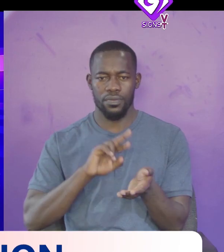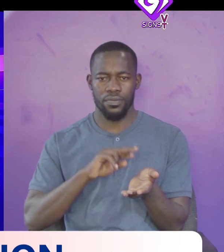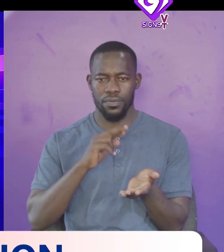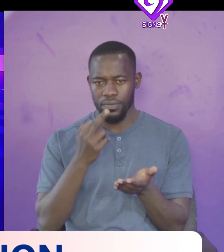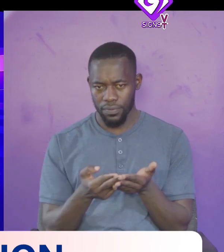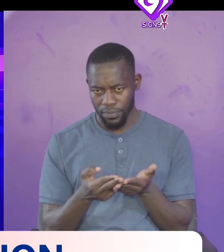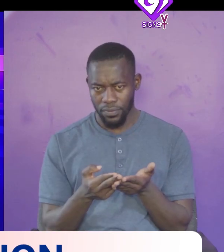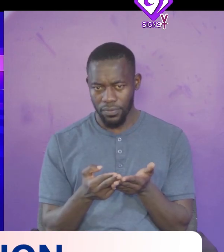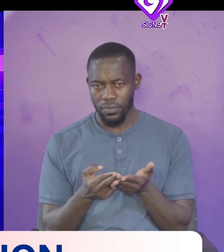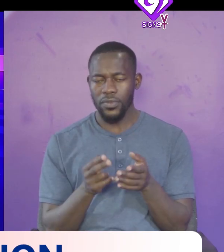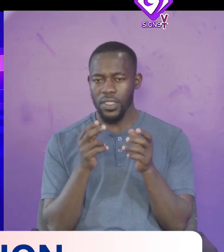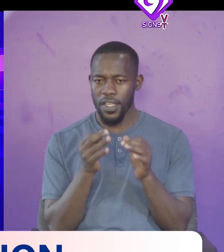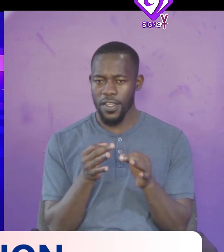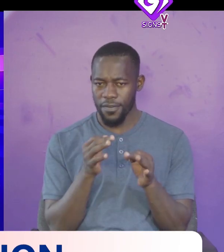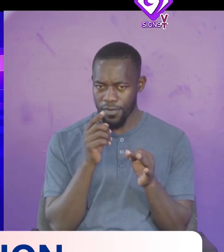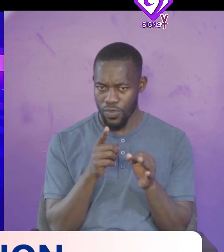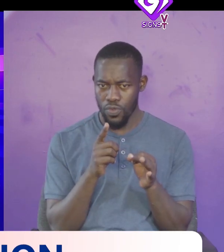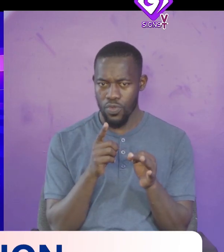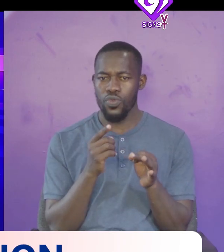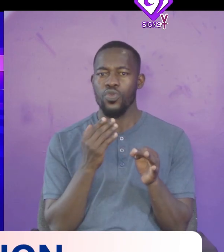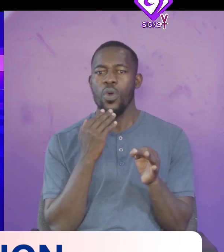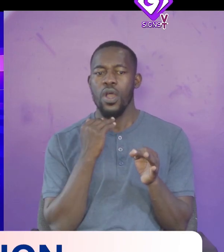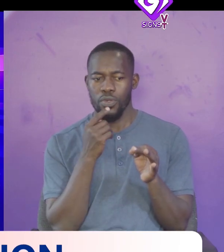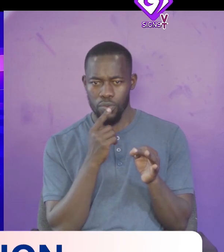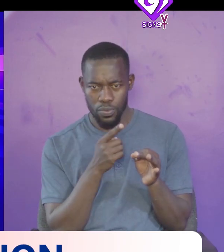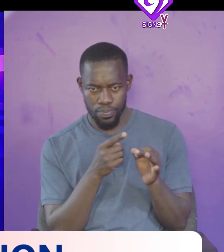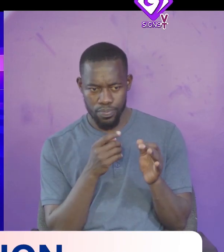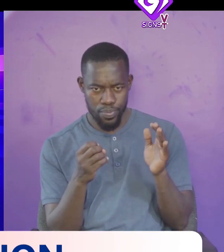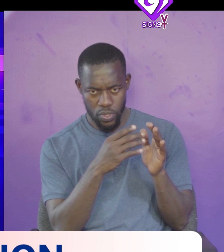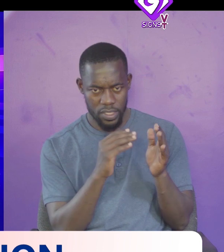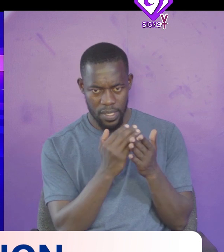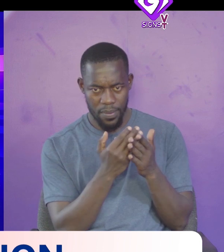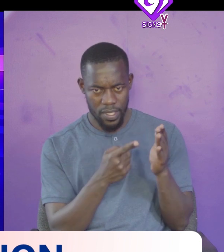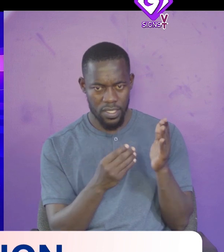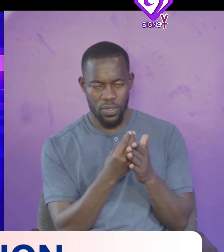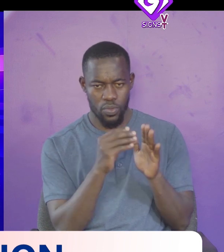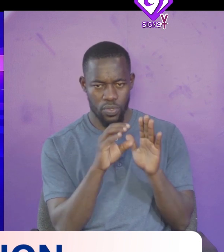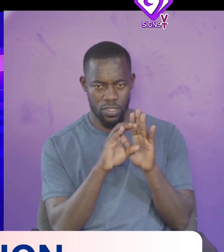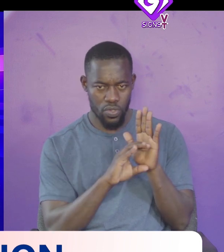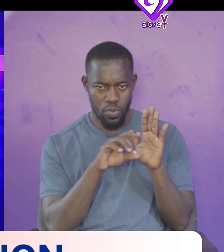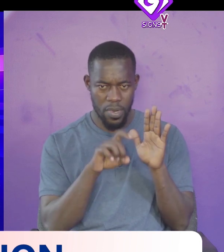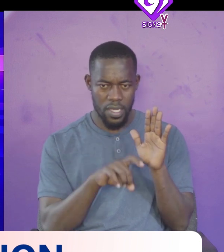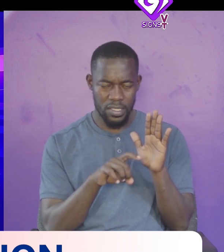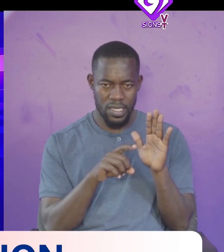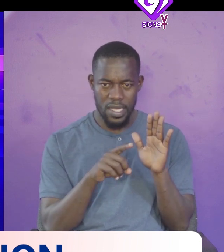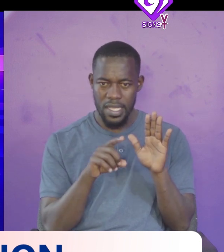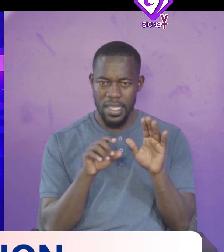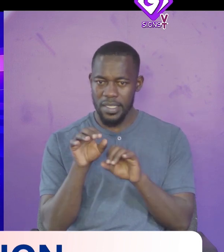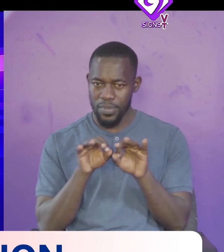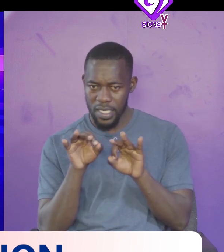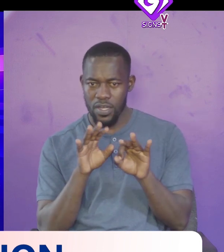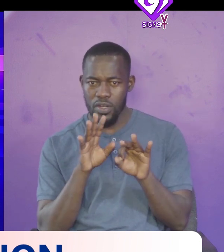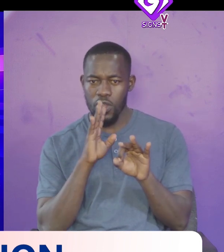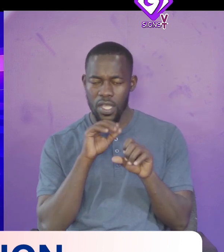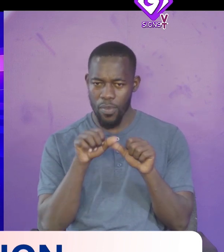to put an item in this referendum of ours, you must say that it is talking about effective and efficient use of national